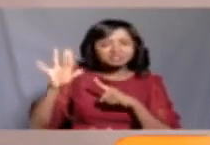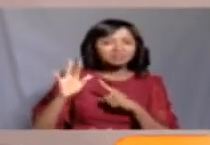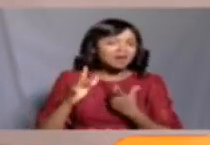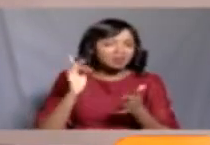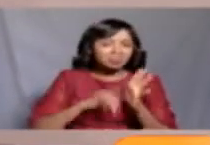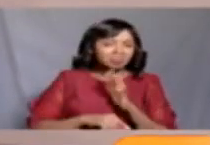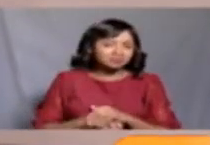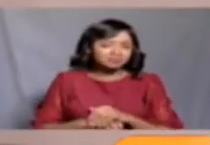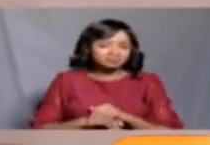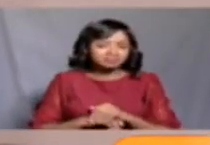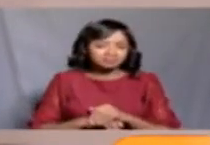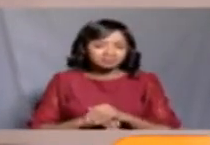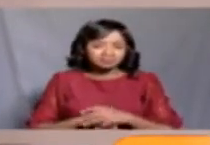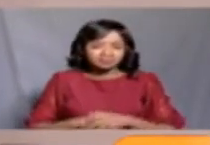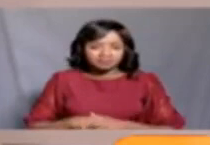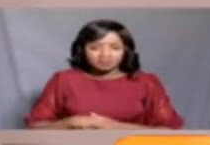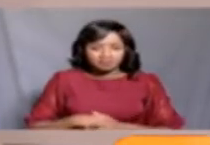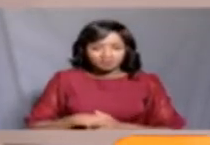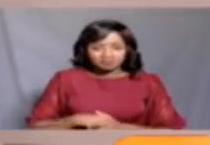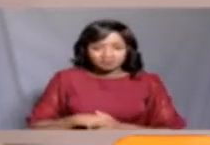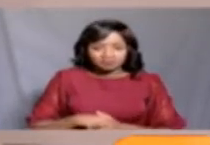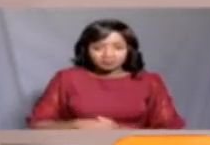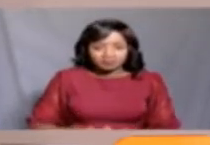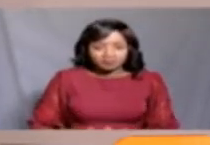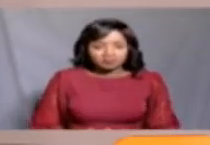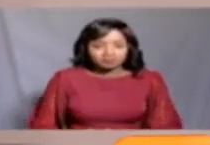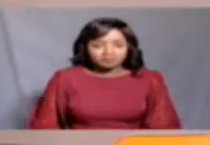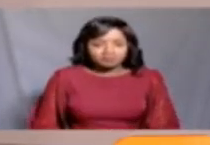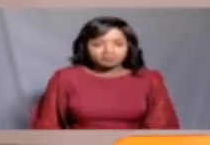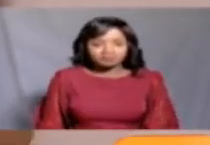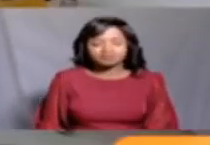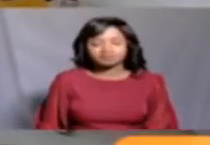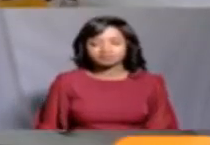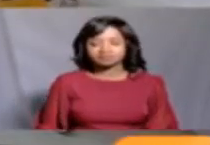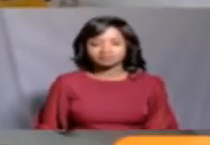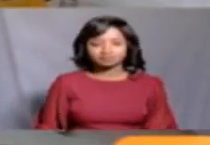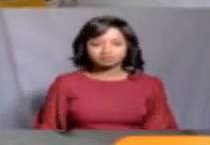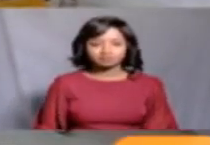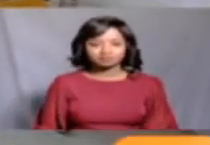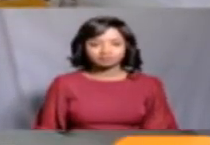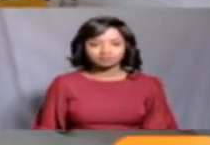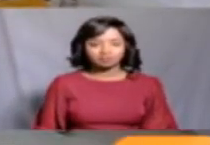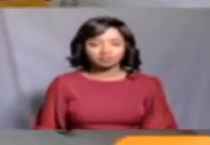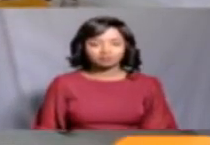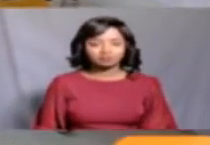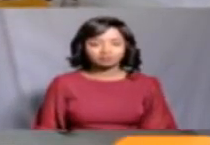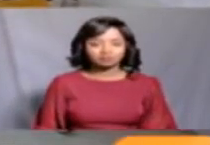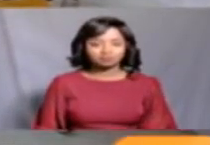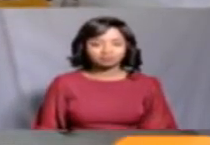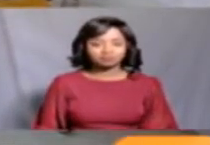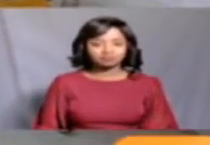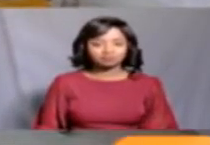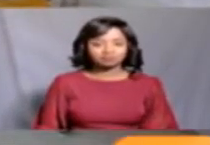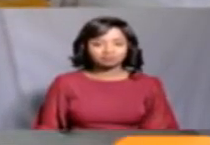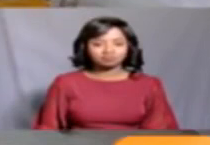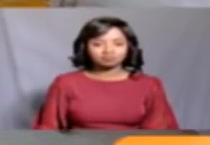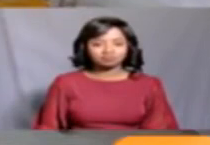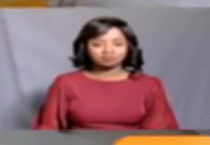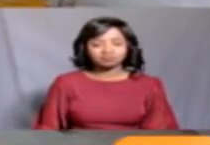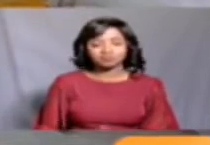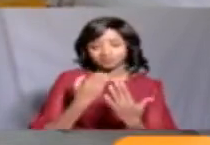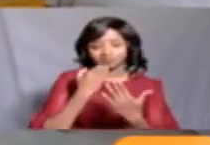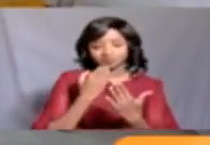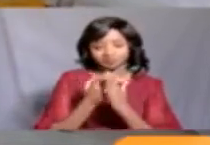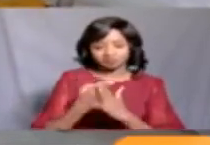colleagues, do they actually seek out these services, or they're just not there for them to get? Okay, thank you very much for having me. My name is